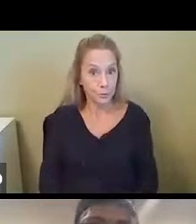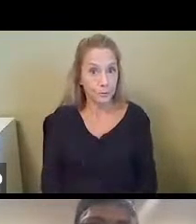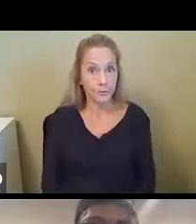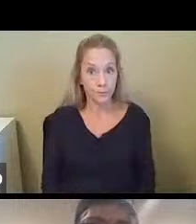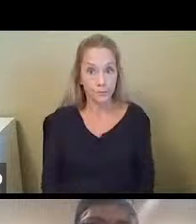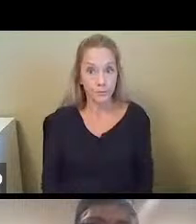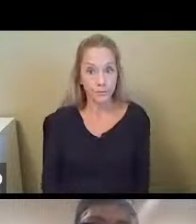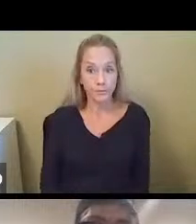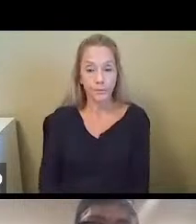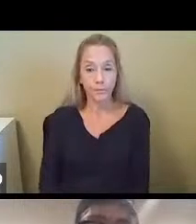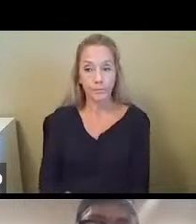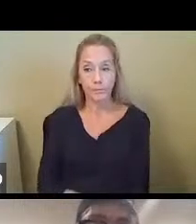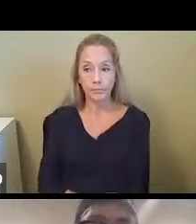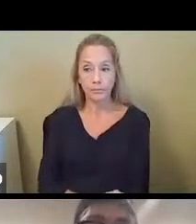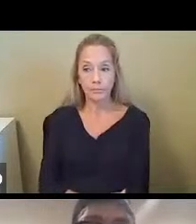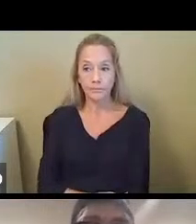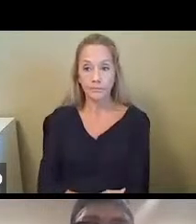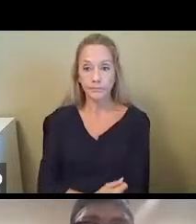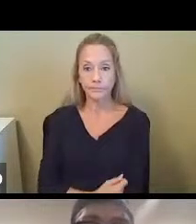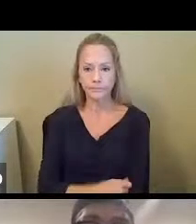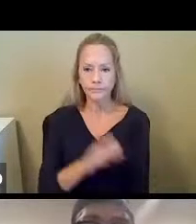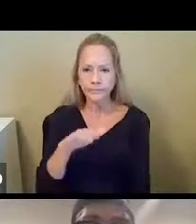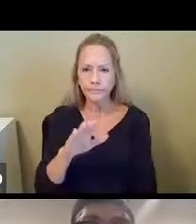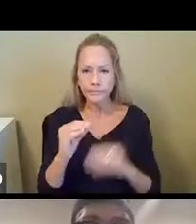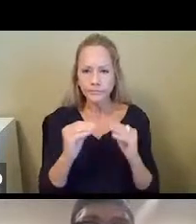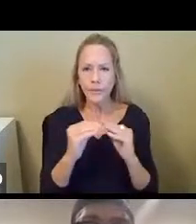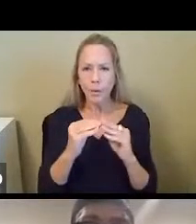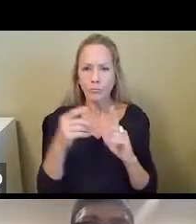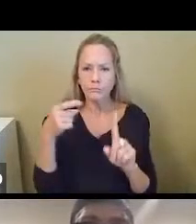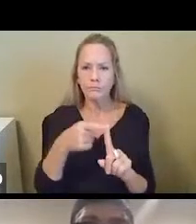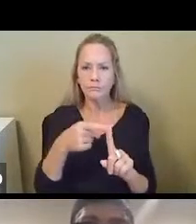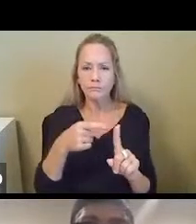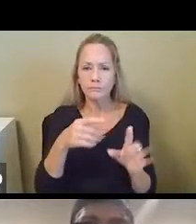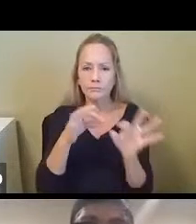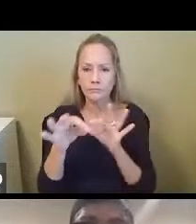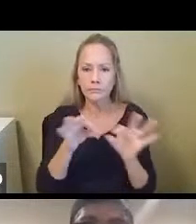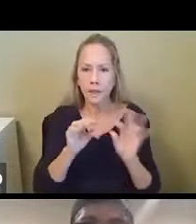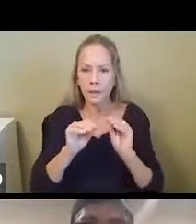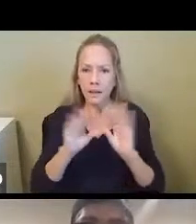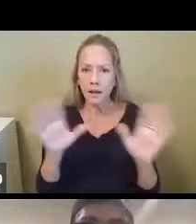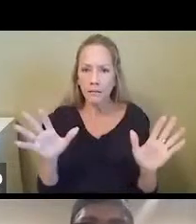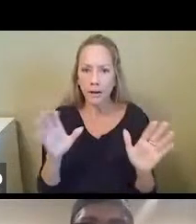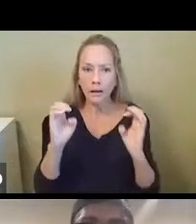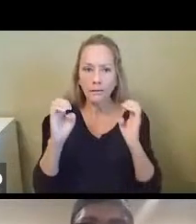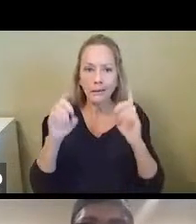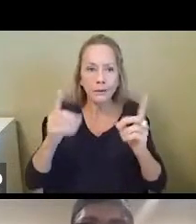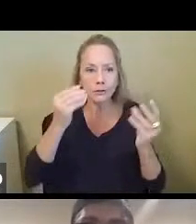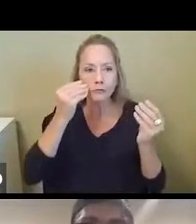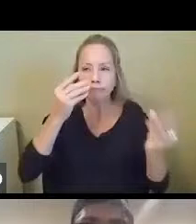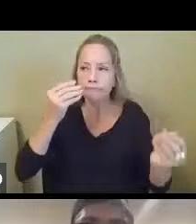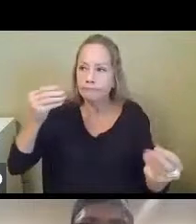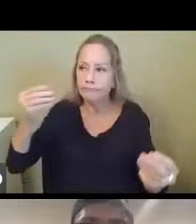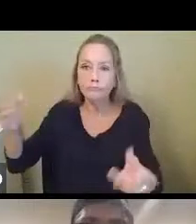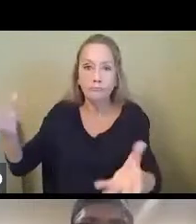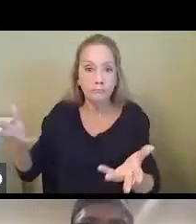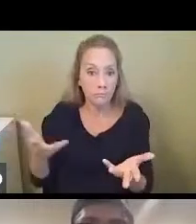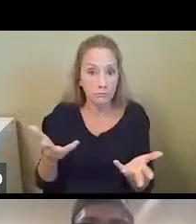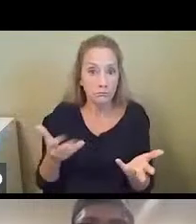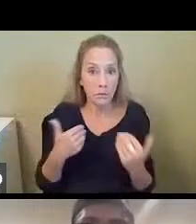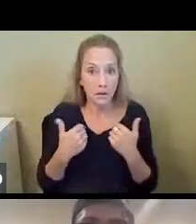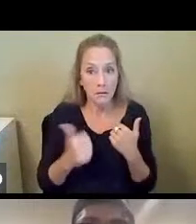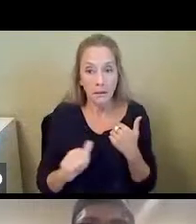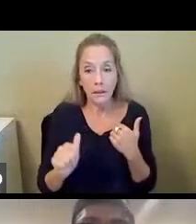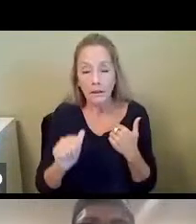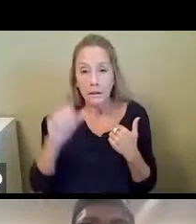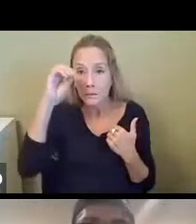So, question to kind of further clarify that in terms of education, is there a sense from either Knox County